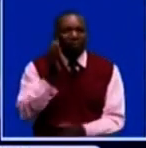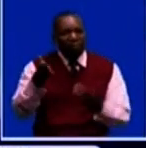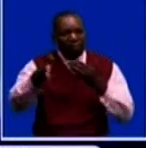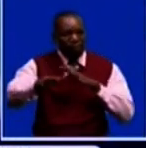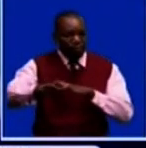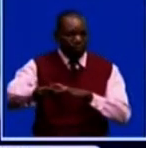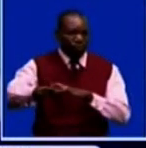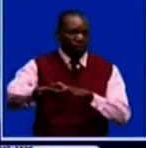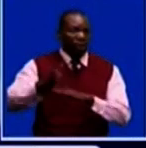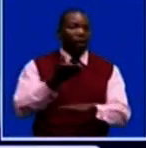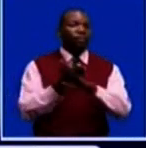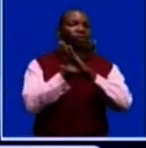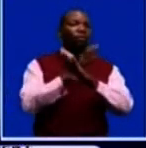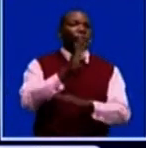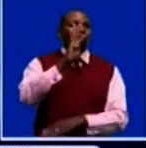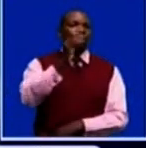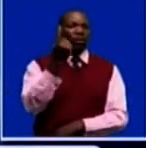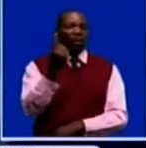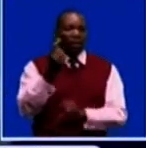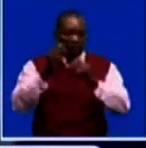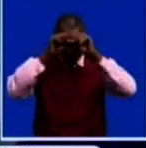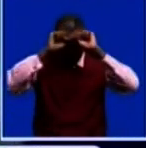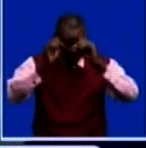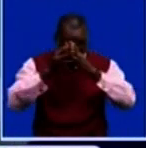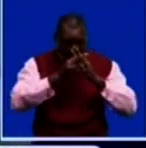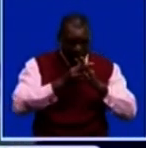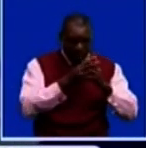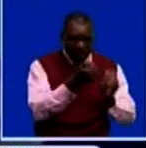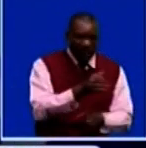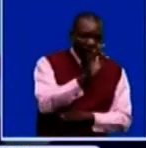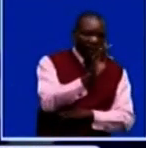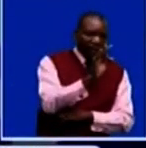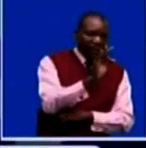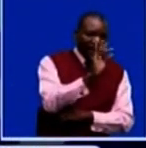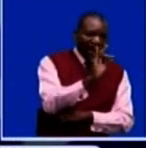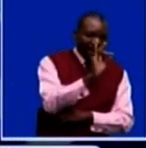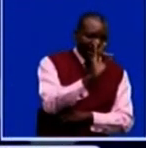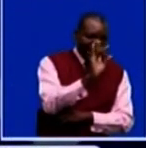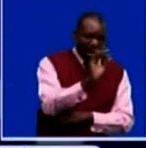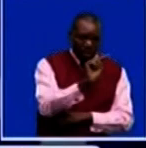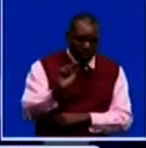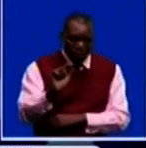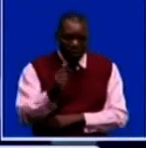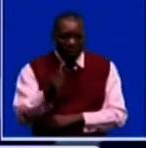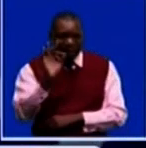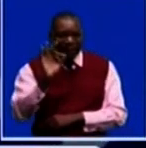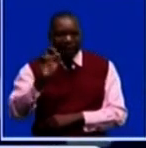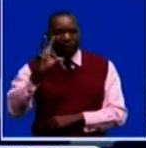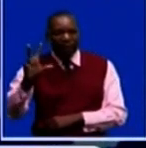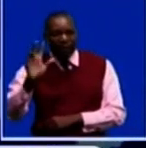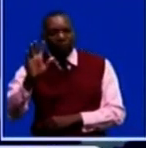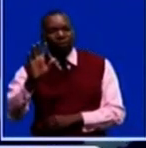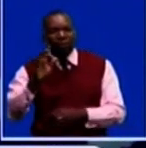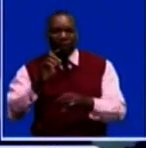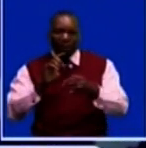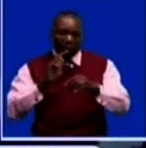Bush Sr. served as the 41st U.S. President between 1989 and 1993, his term